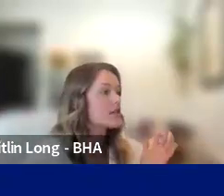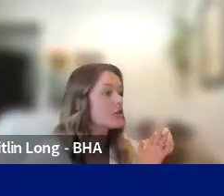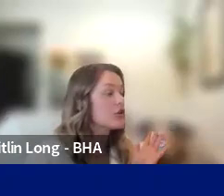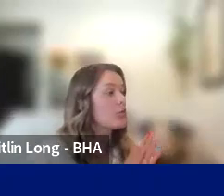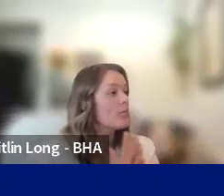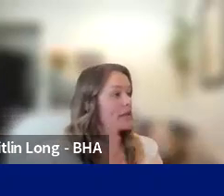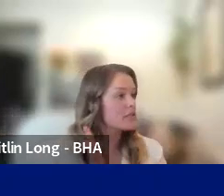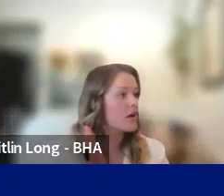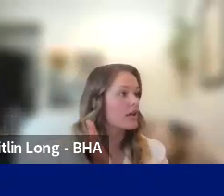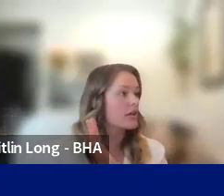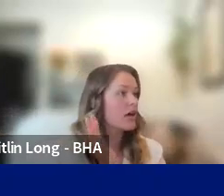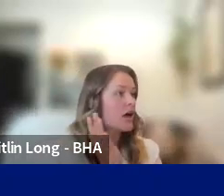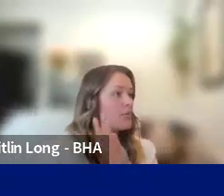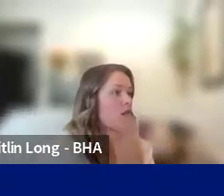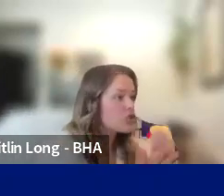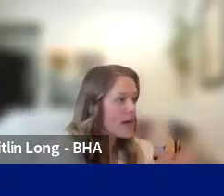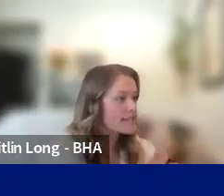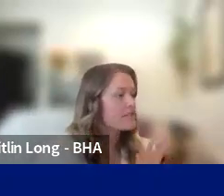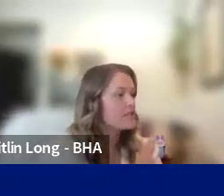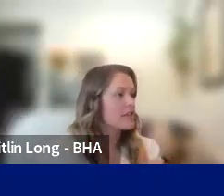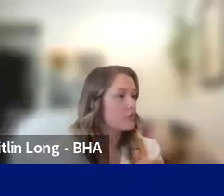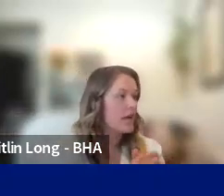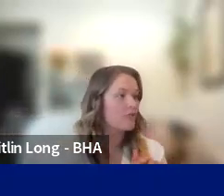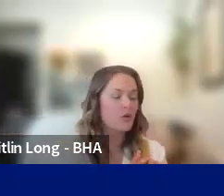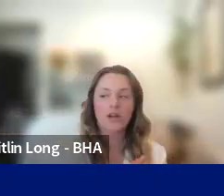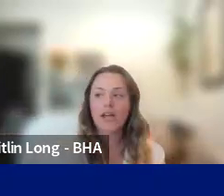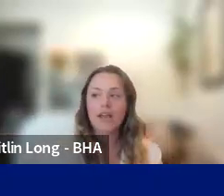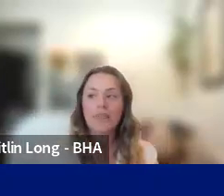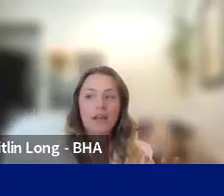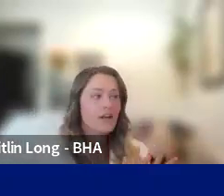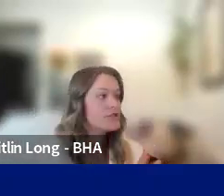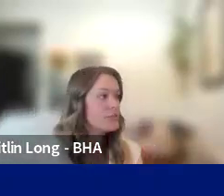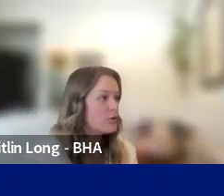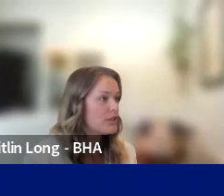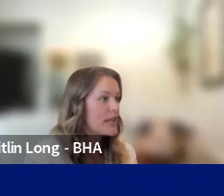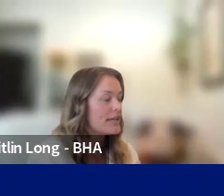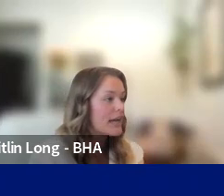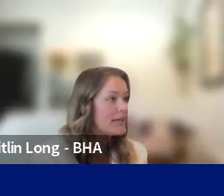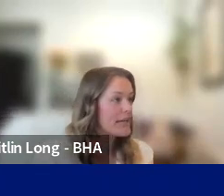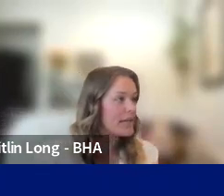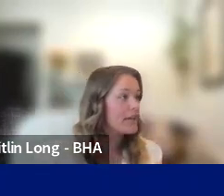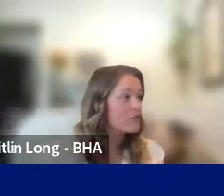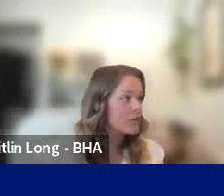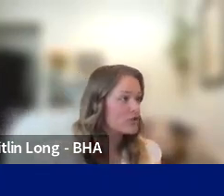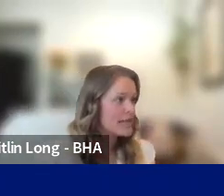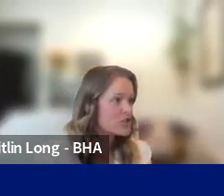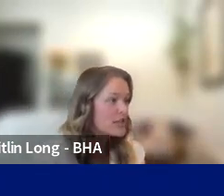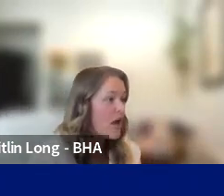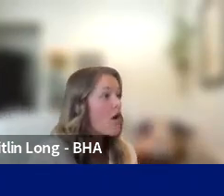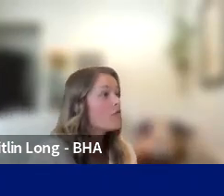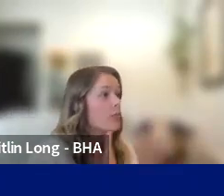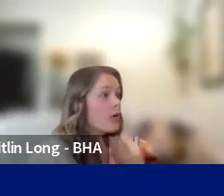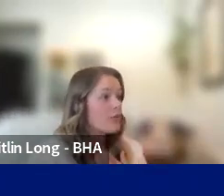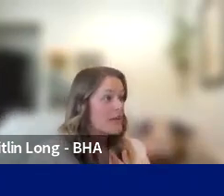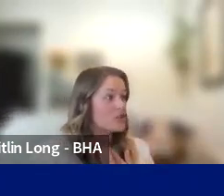That, based on the contracts and everything that we have going on, they are going to be holding a 988 informational